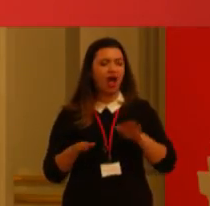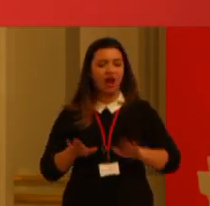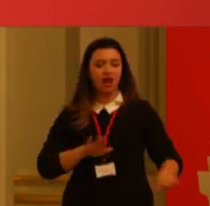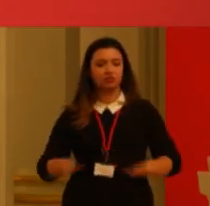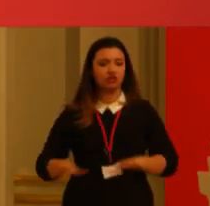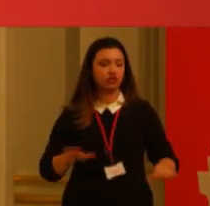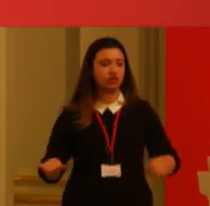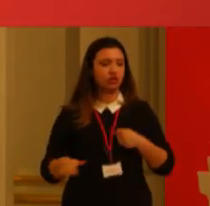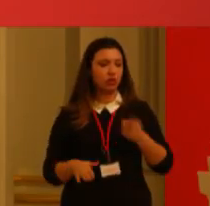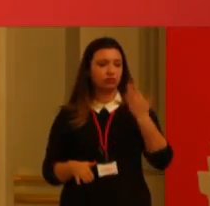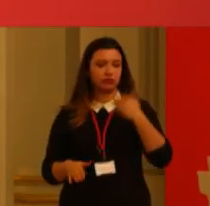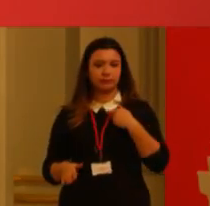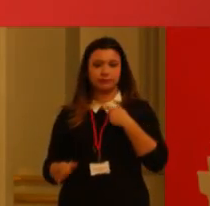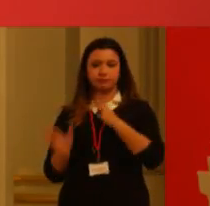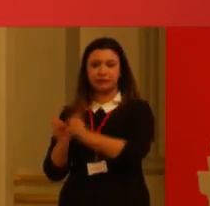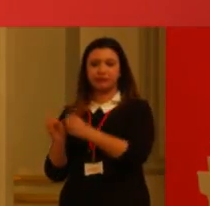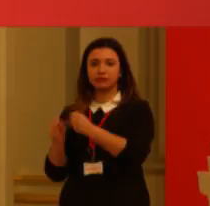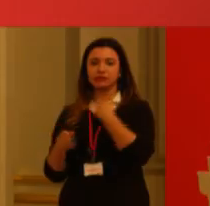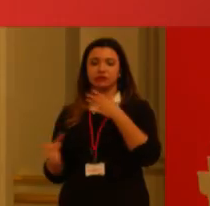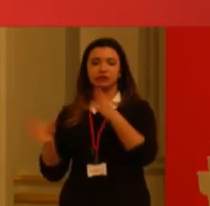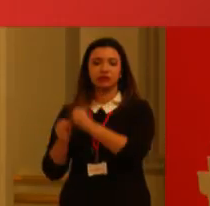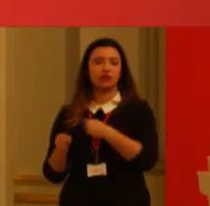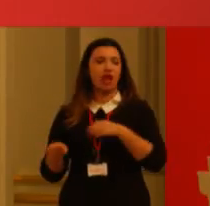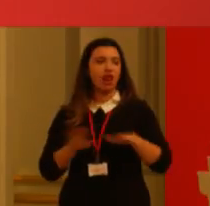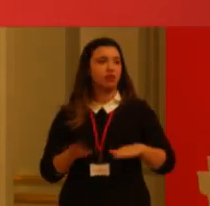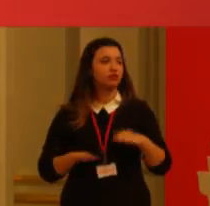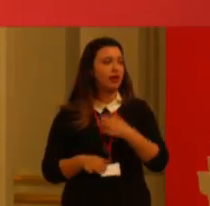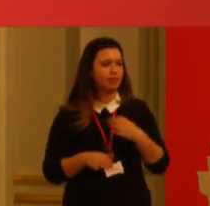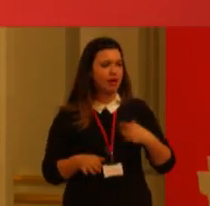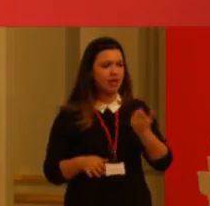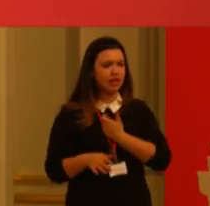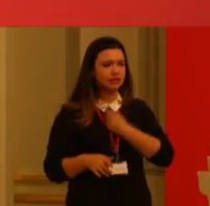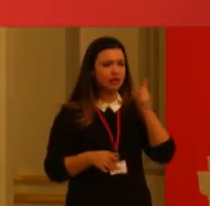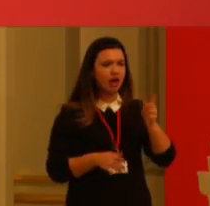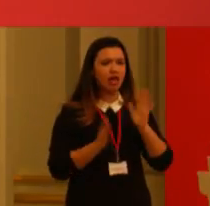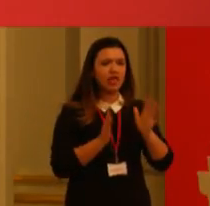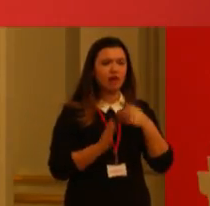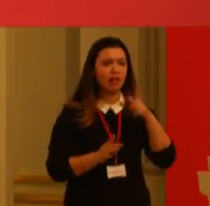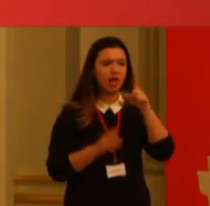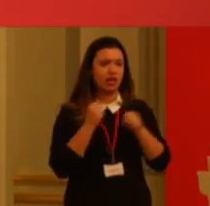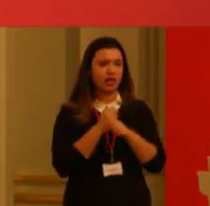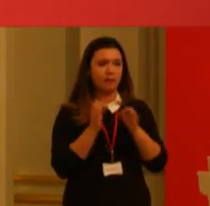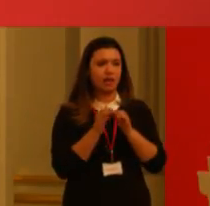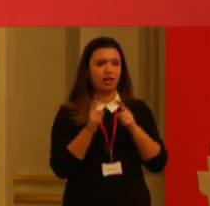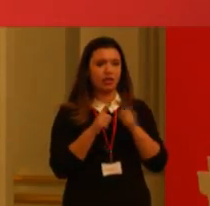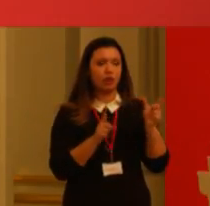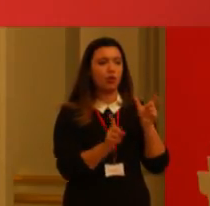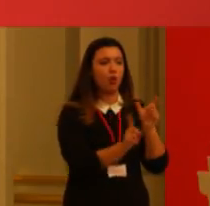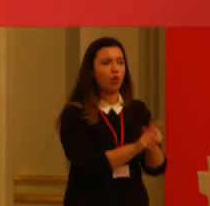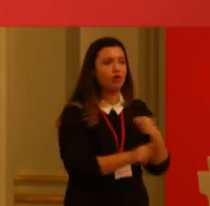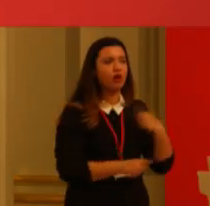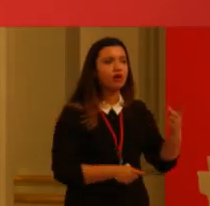these minority groups either. Plus, they also are somehow discriminated. According to the